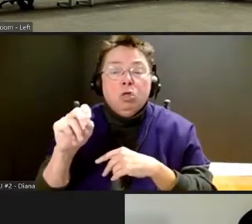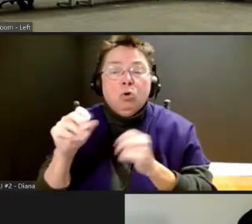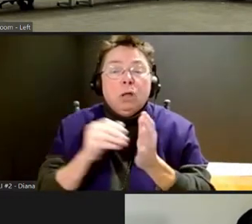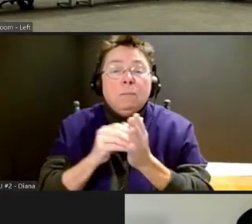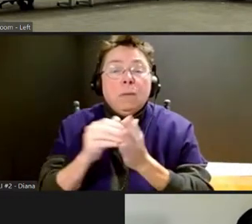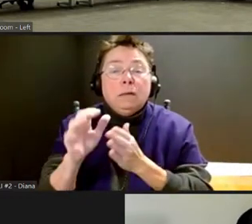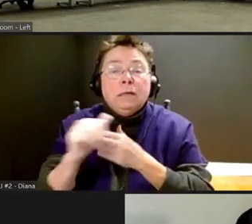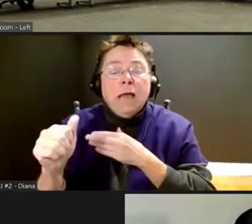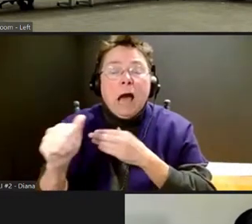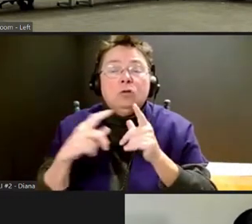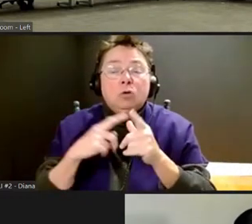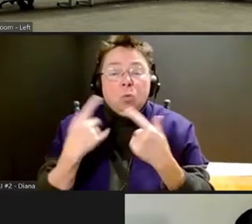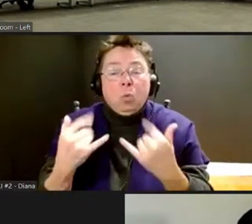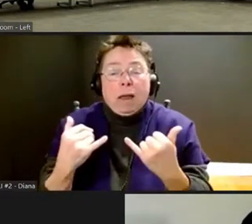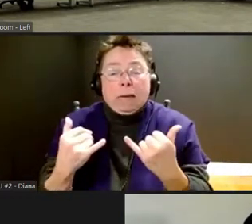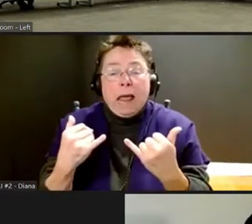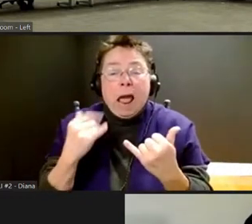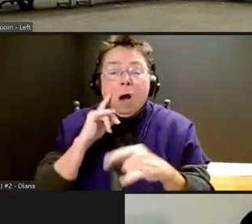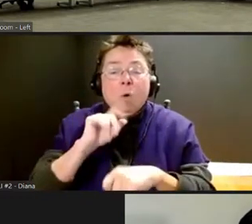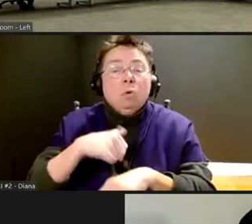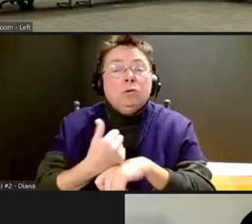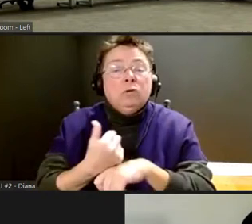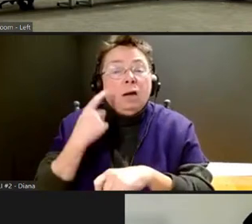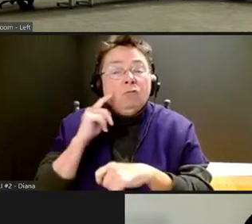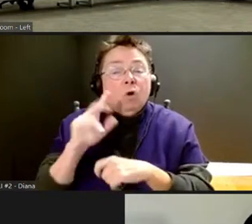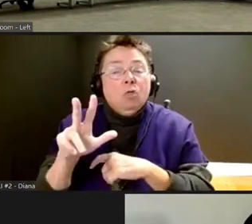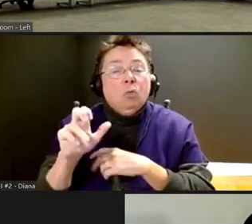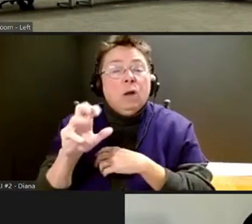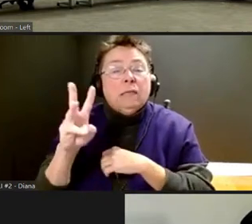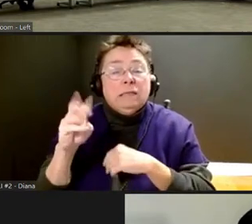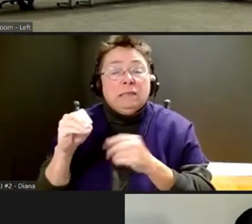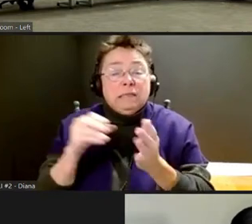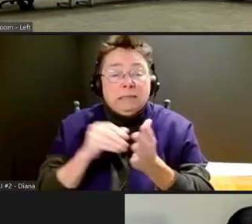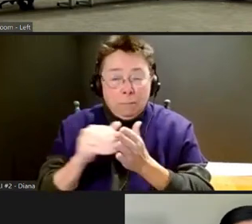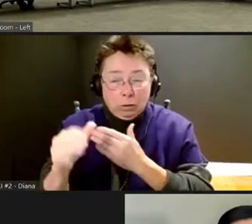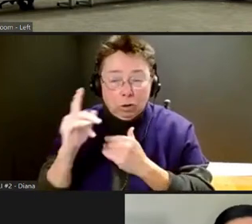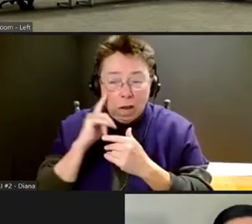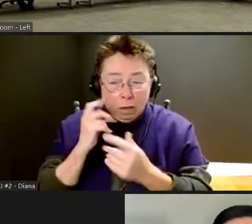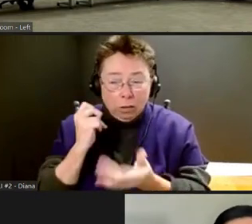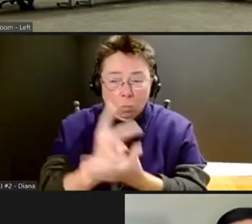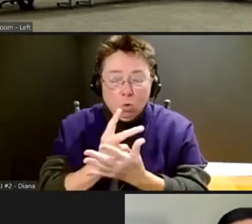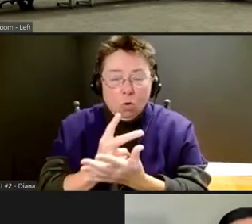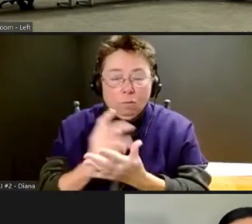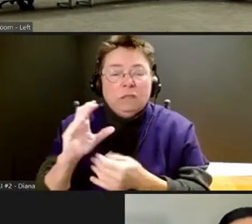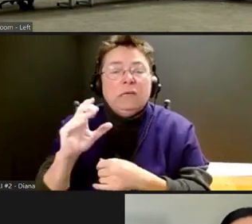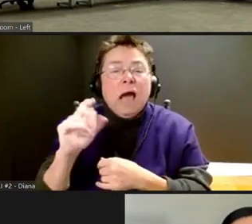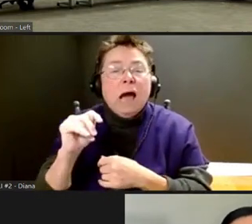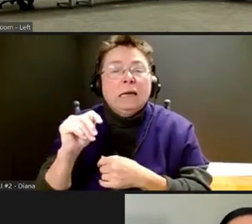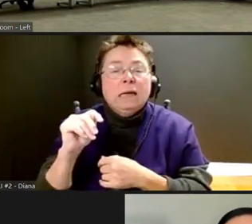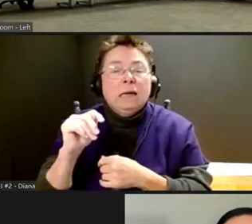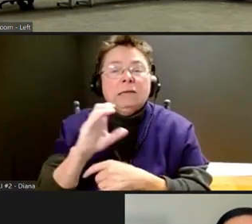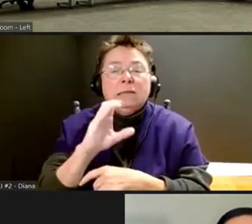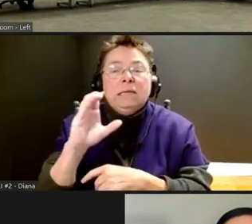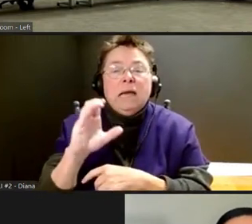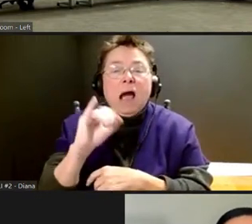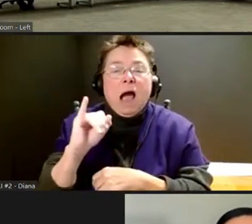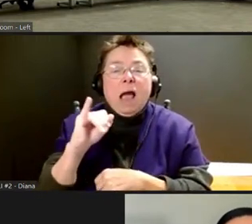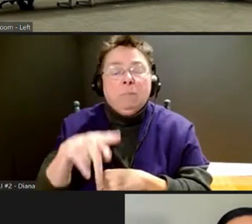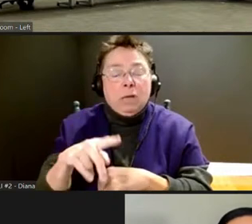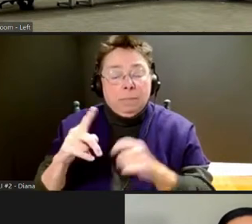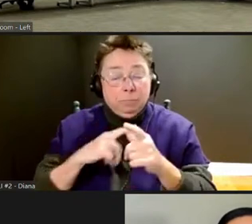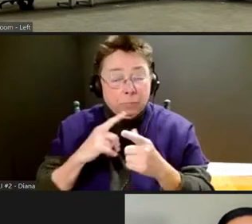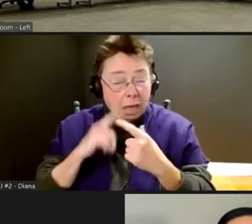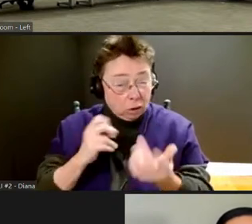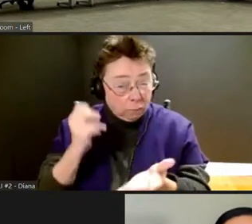funding is currently set for $360 million in the approved CIP. Approval of this ordinance before you today will